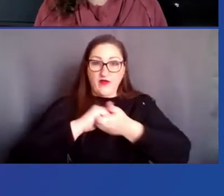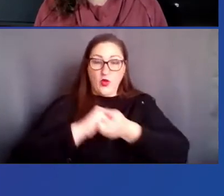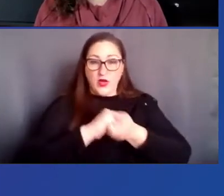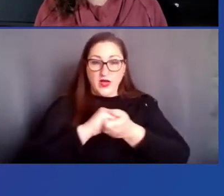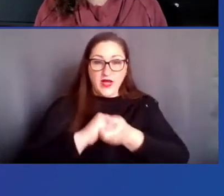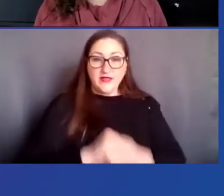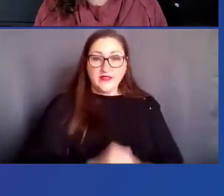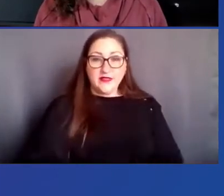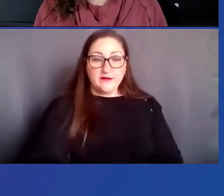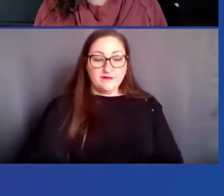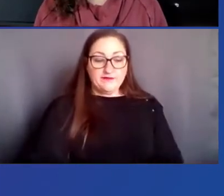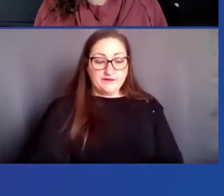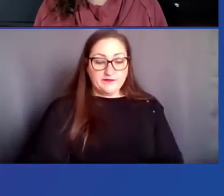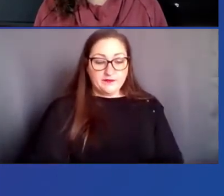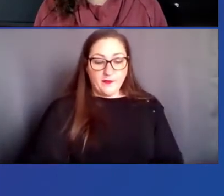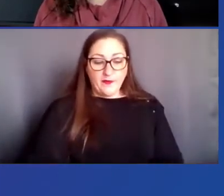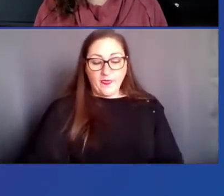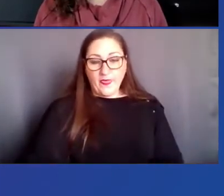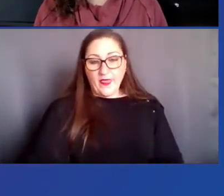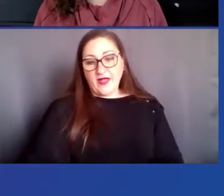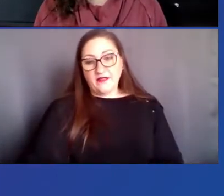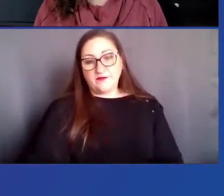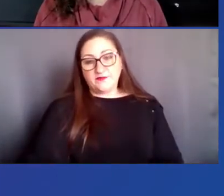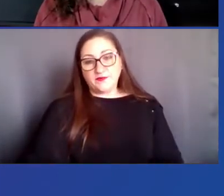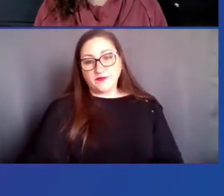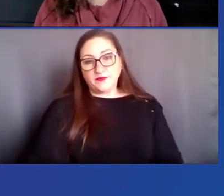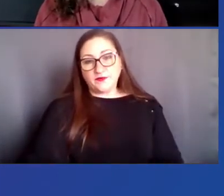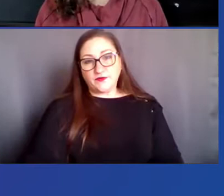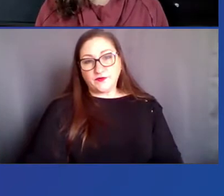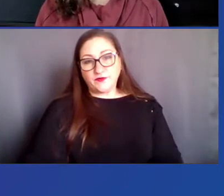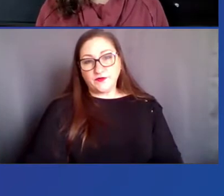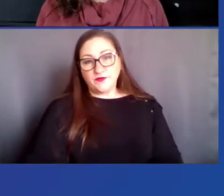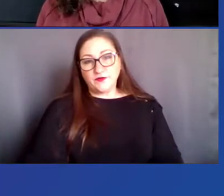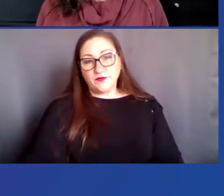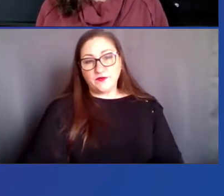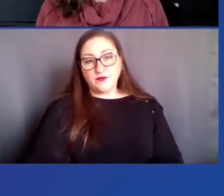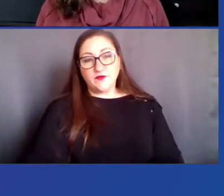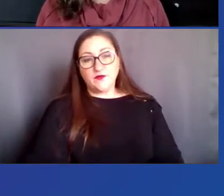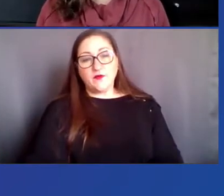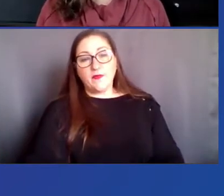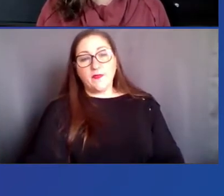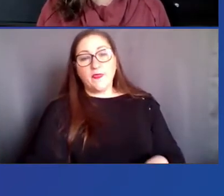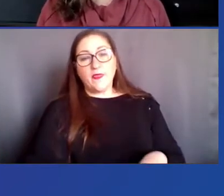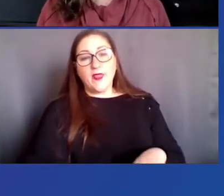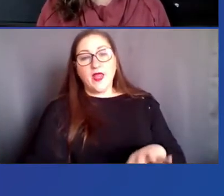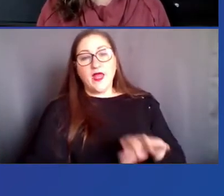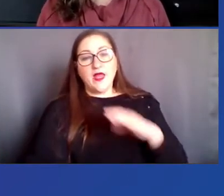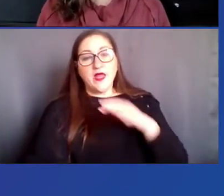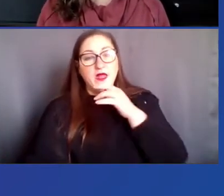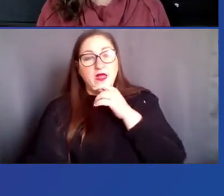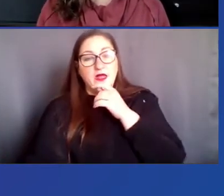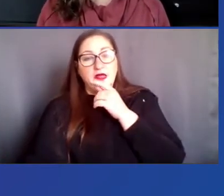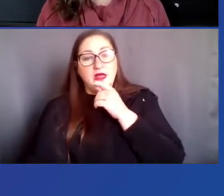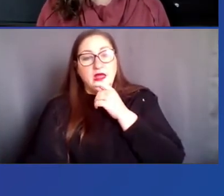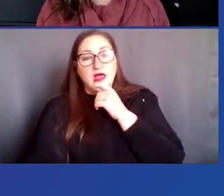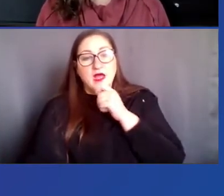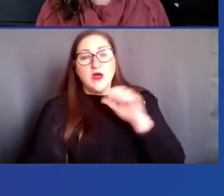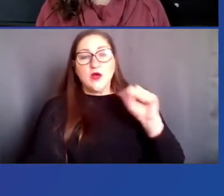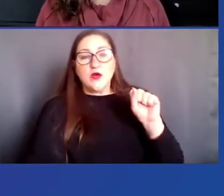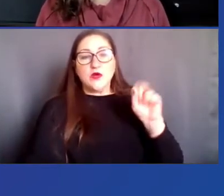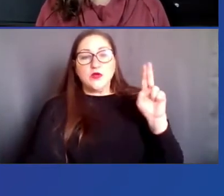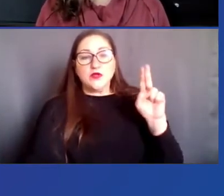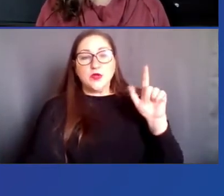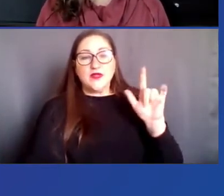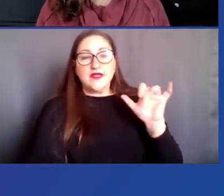wondering, for each of you, like Sulynn, you were talking about the unfair